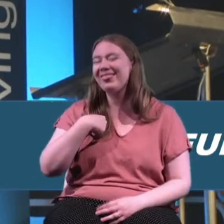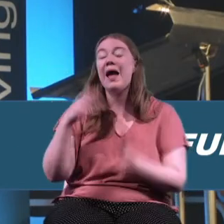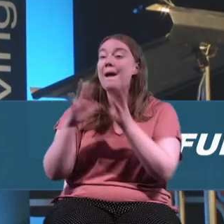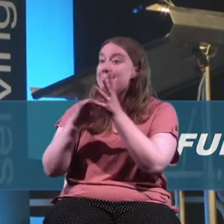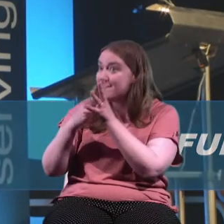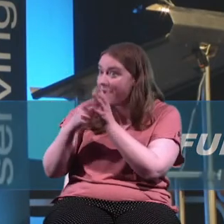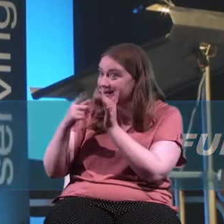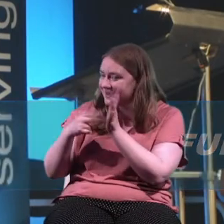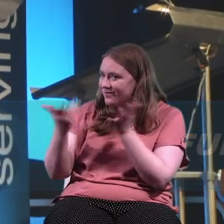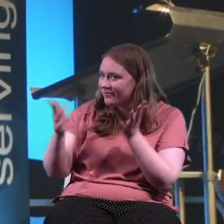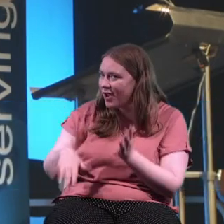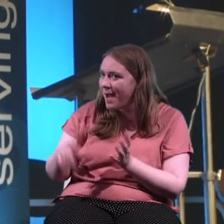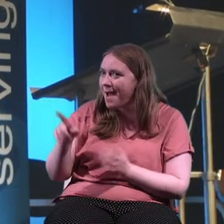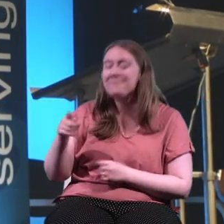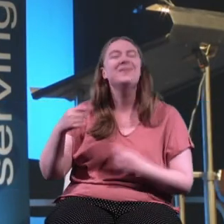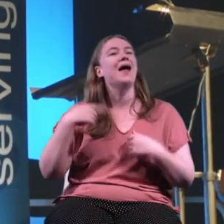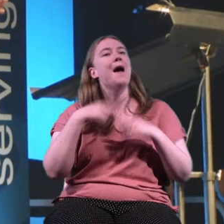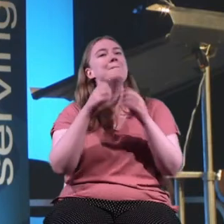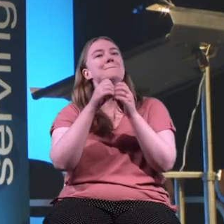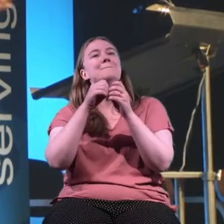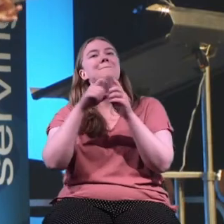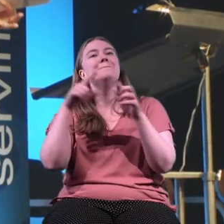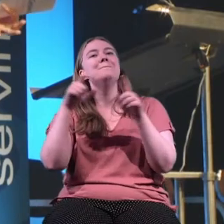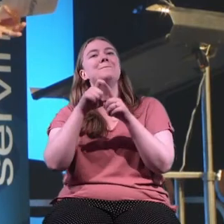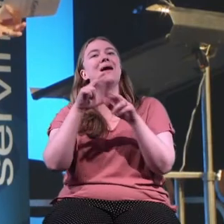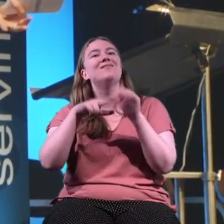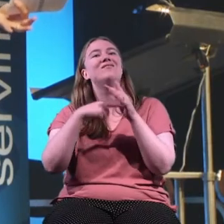Martin, where are you from? Well, I'm from Bedford, which is...